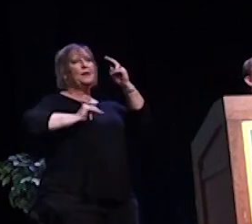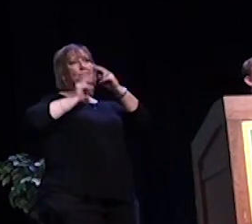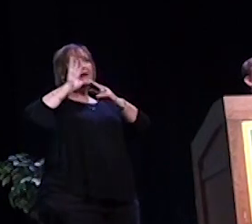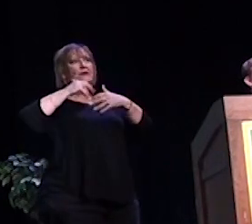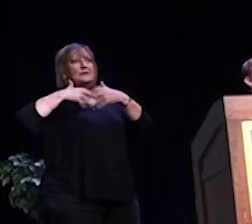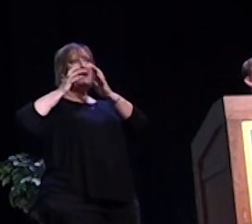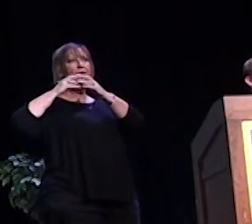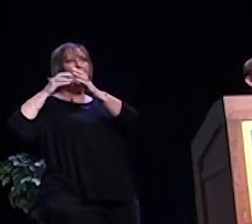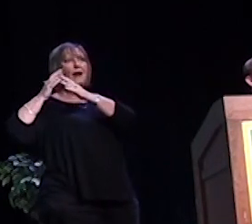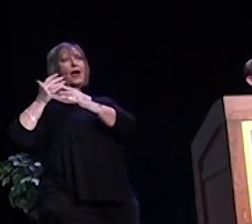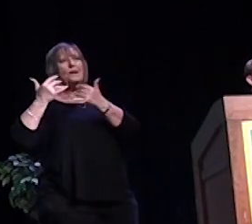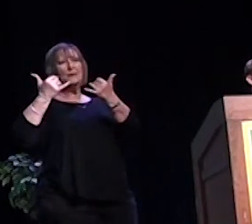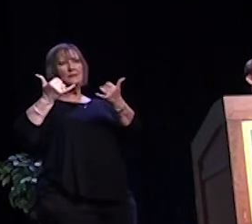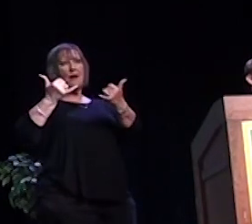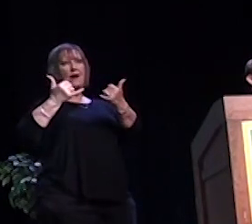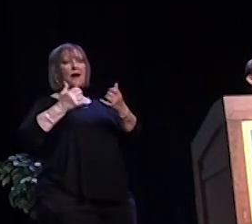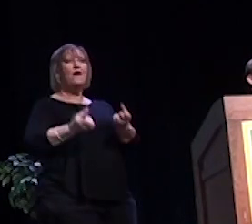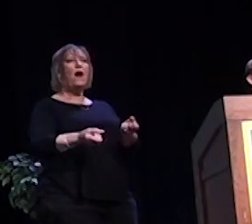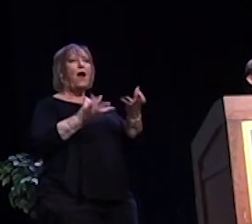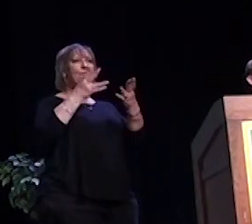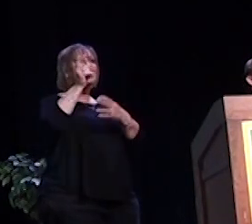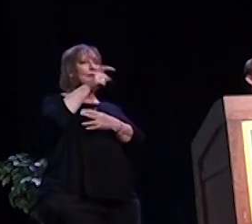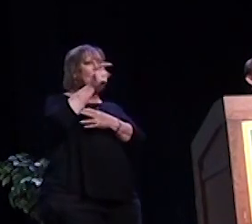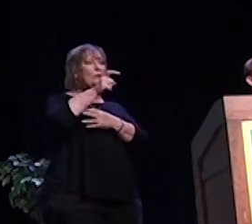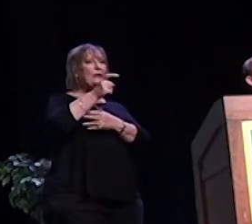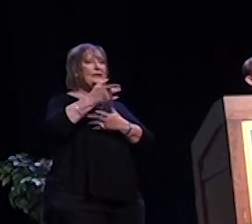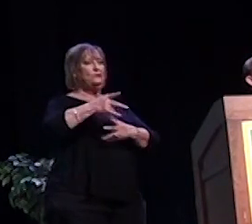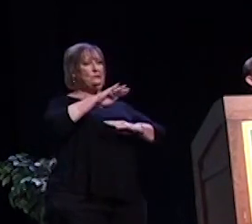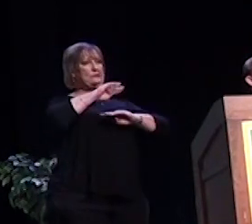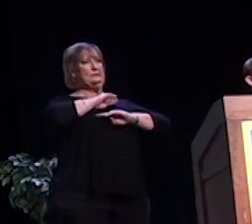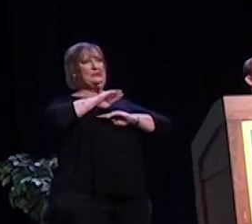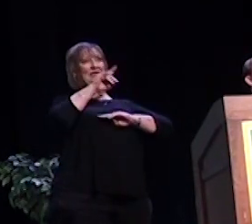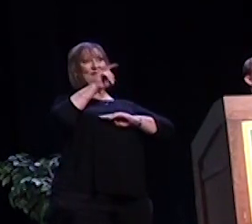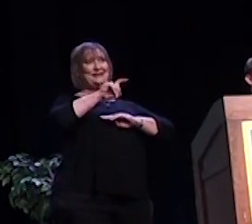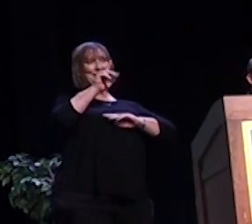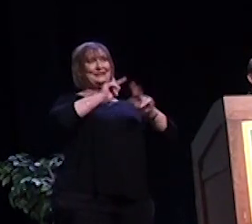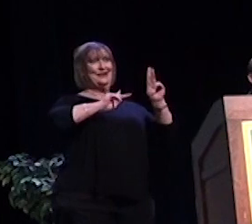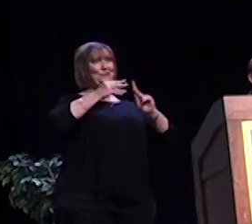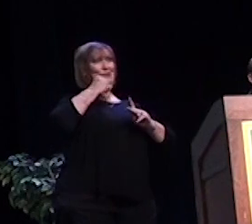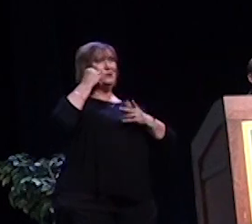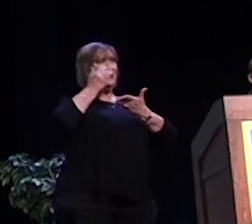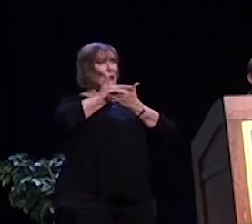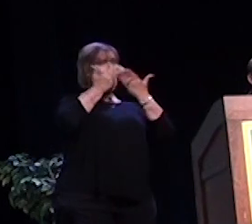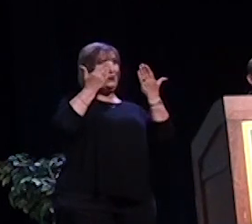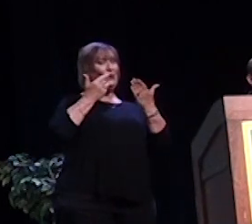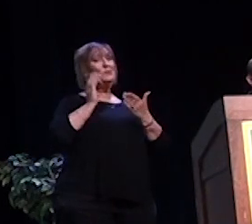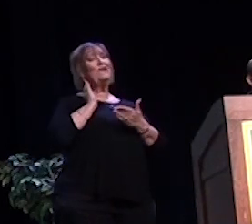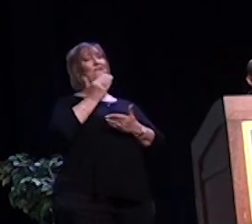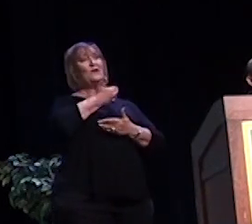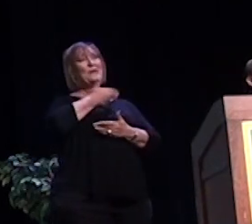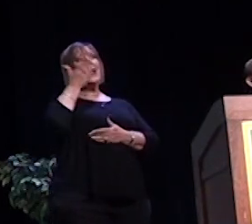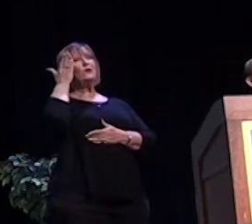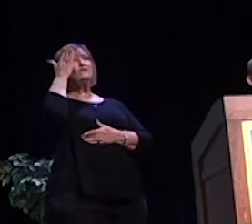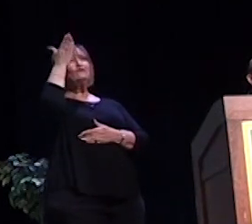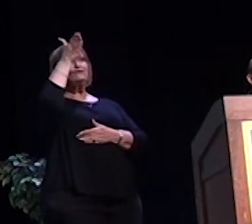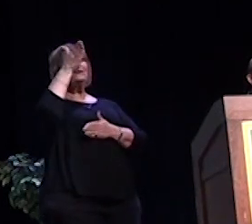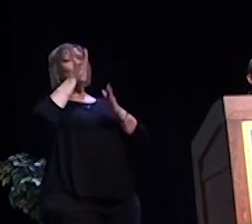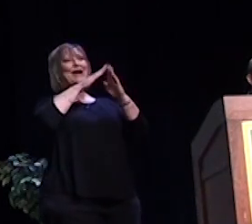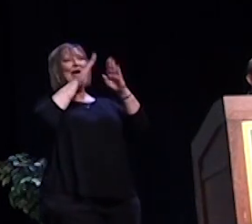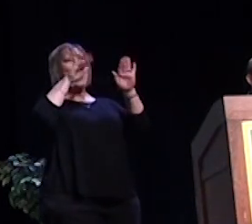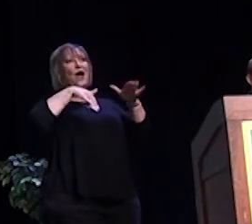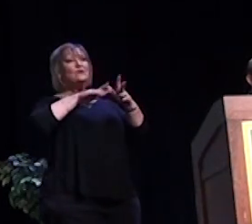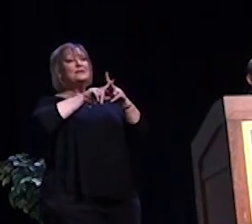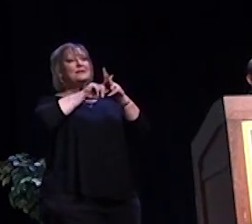those units within our community to meet the needs that we've identified through the Strategic Housing Implementation Plan. But this